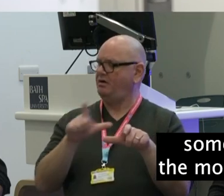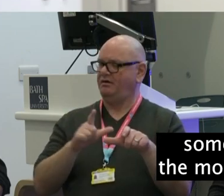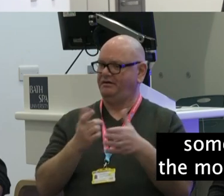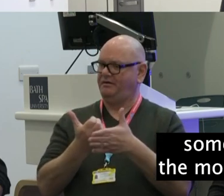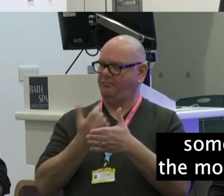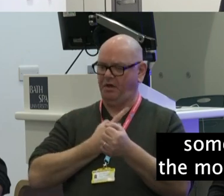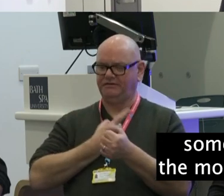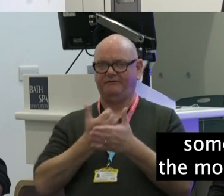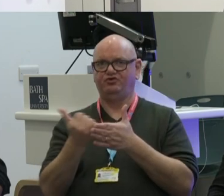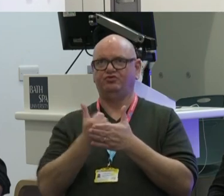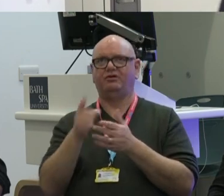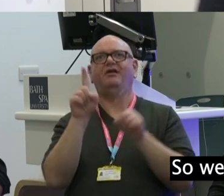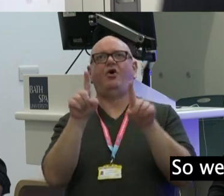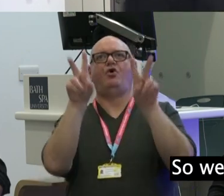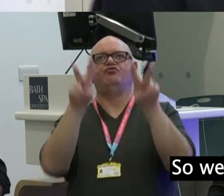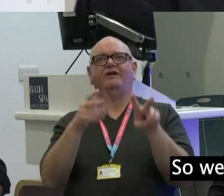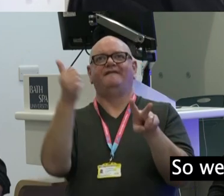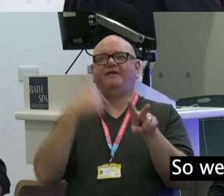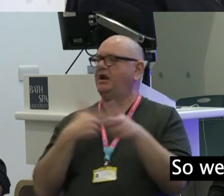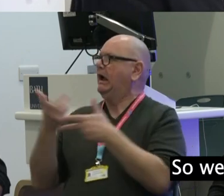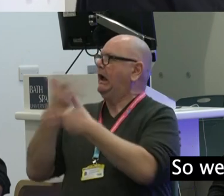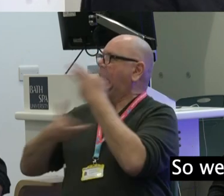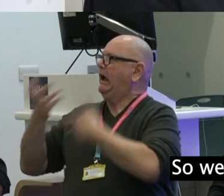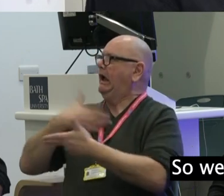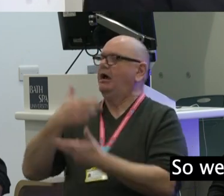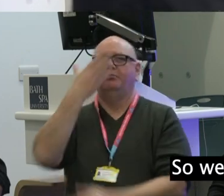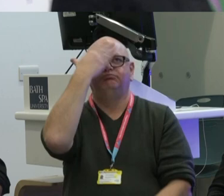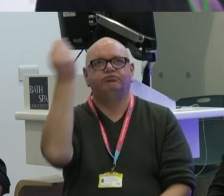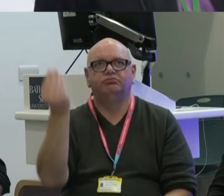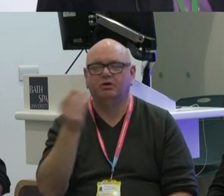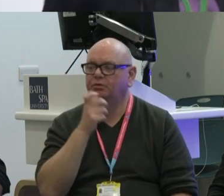I forget what they just said. So we're going to leave that up there.